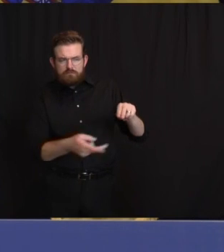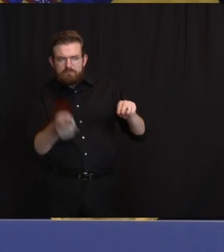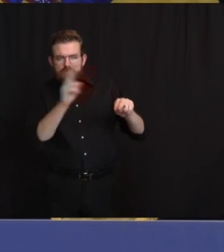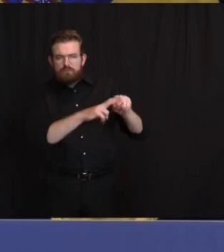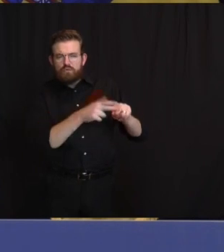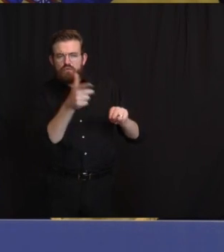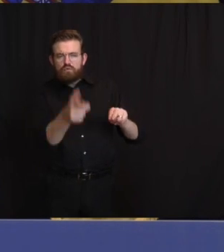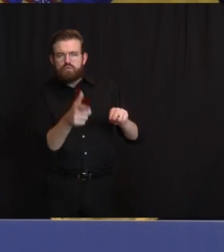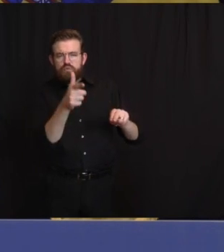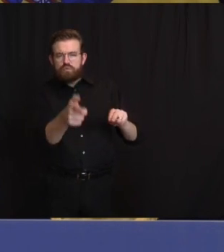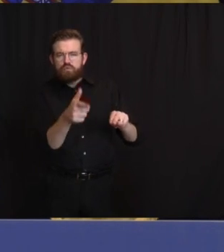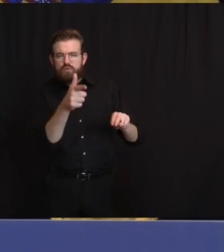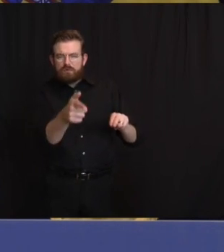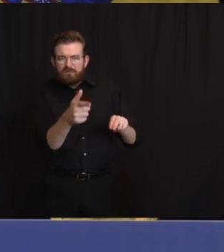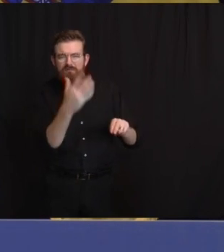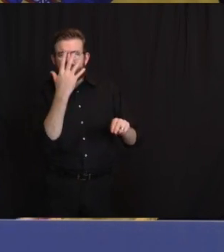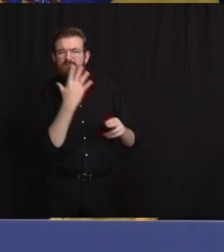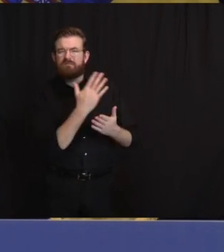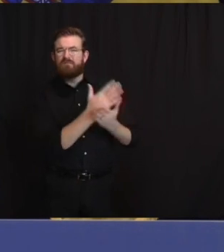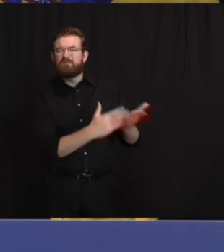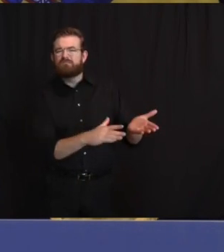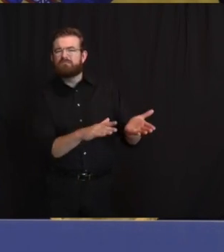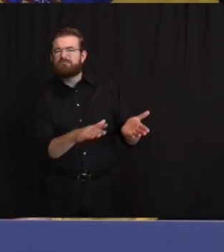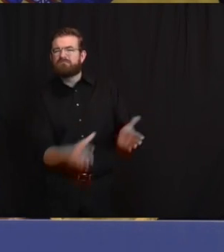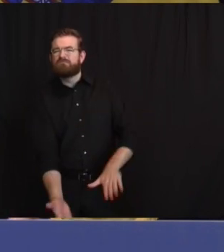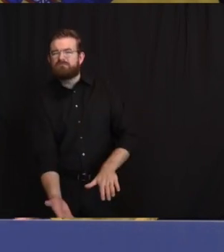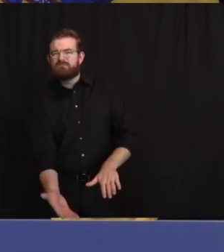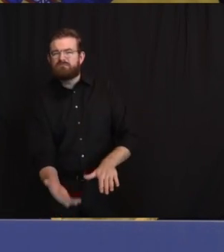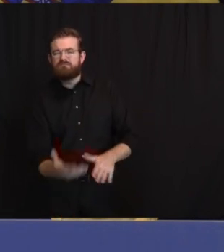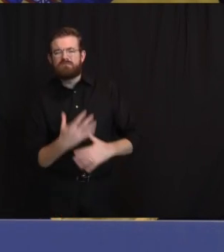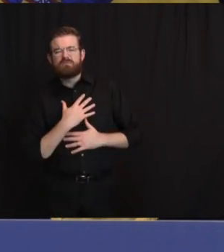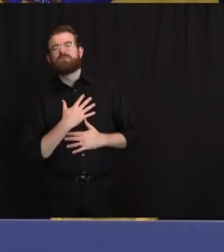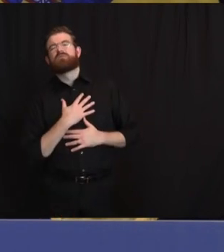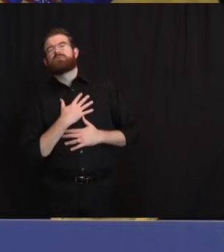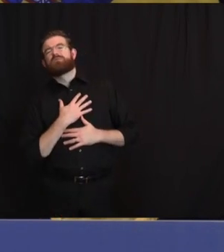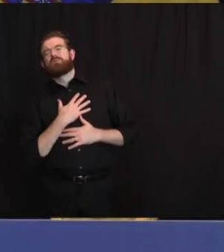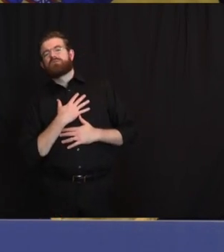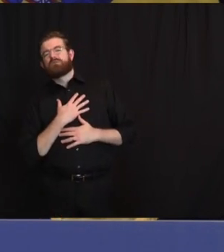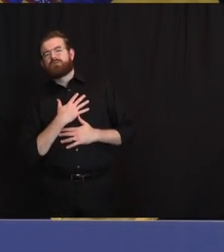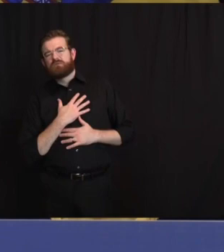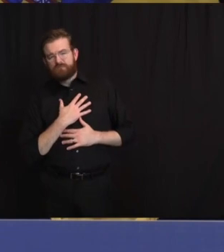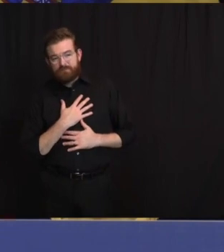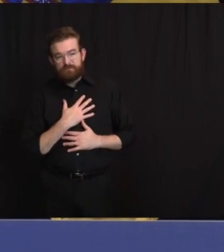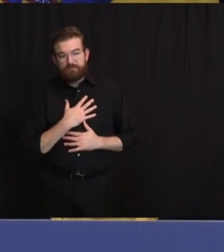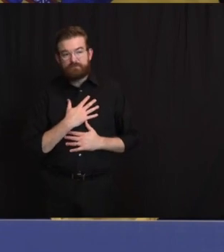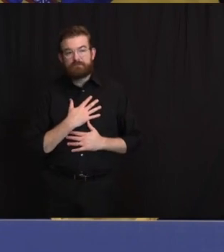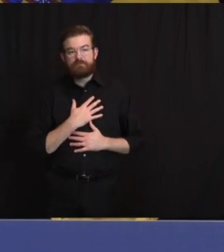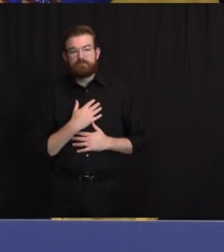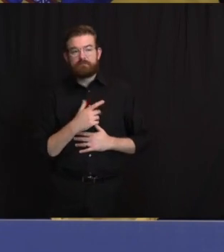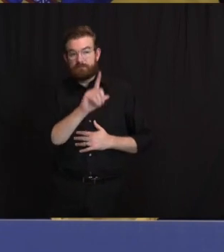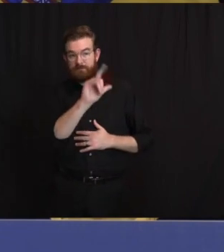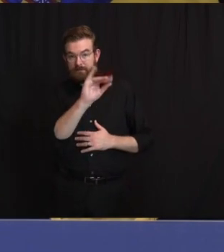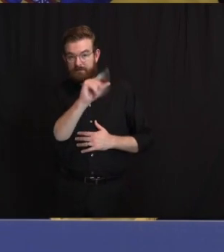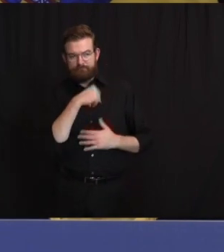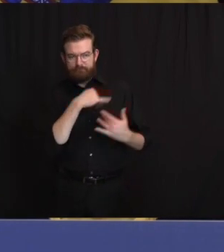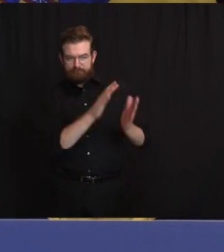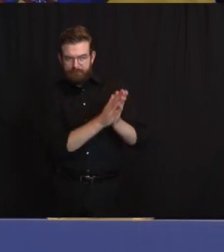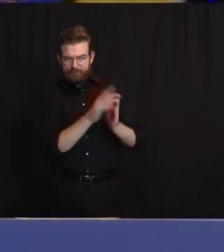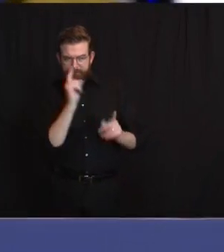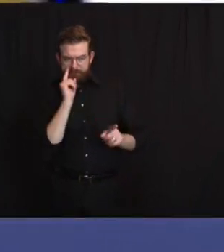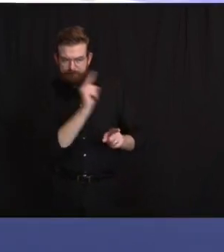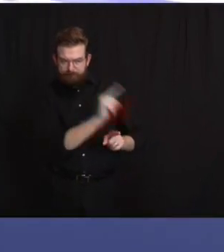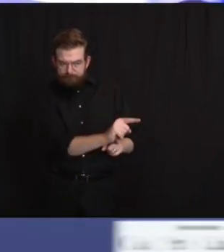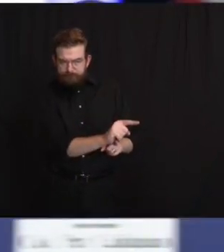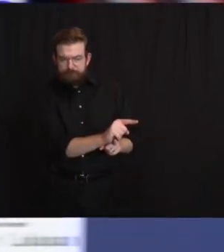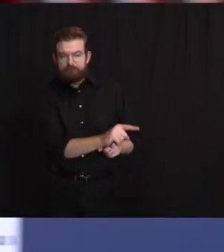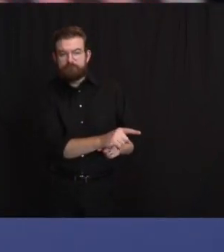that led to fatalities. Great to have you. Linda remains in our prayers. Any update on either of those fronts or any other matters?